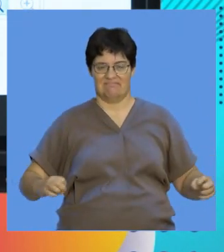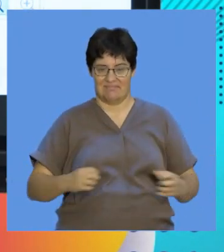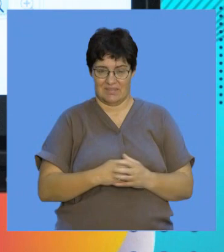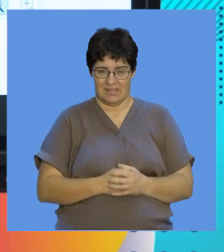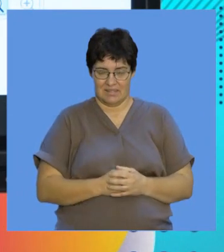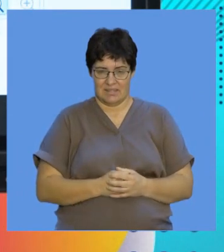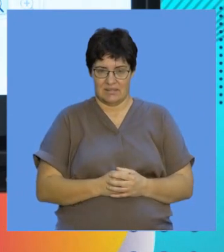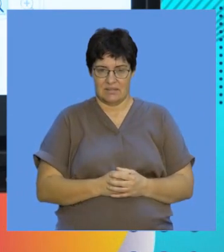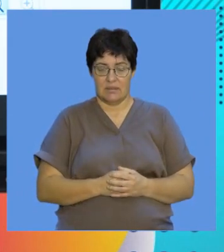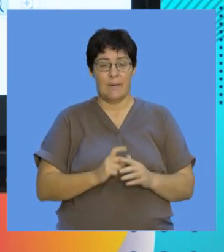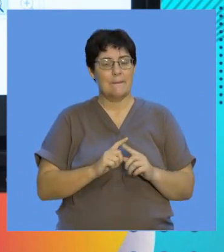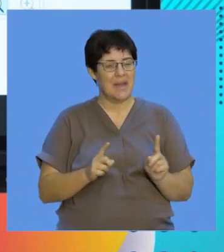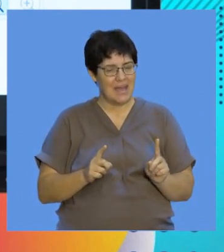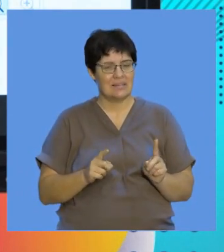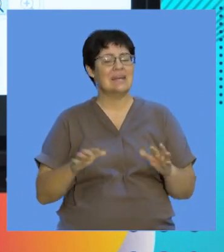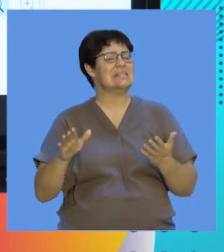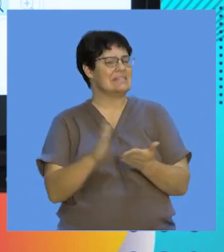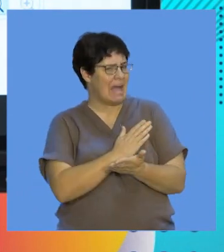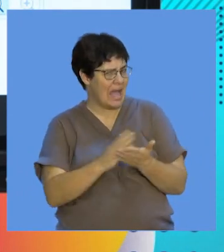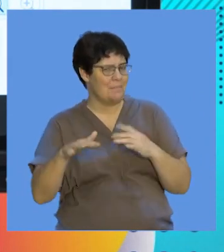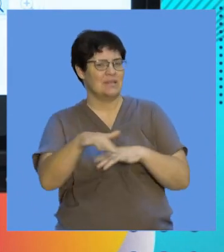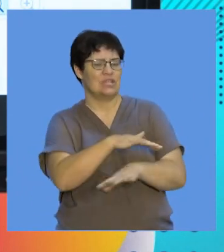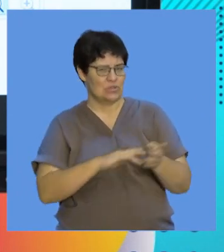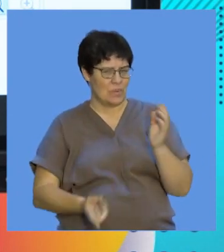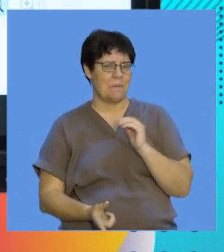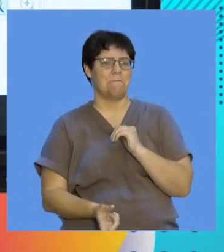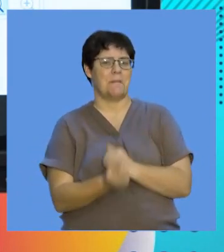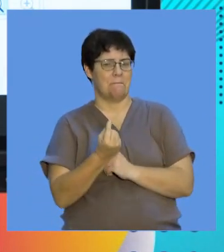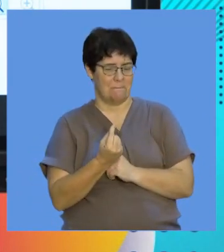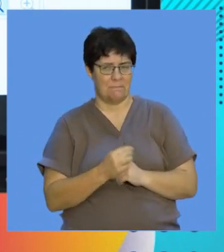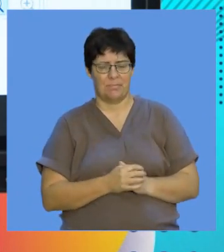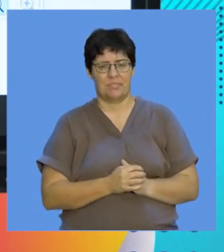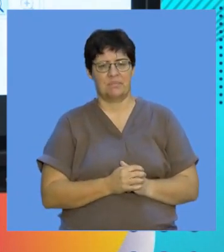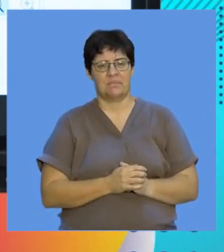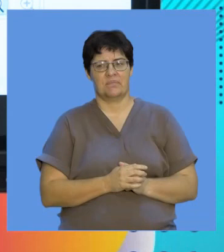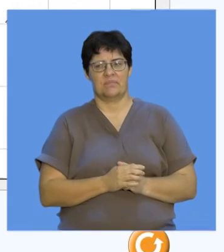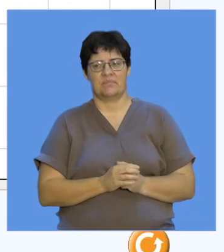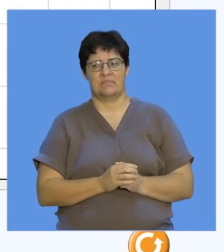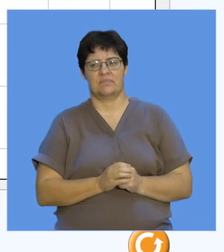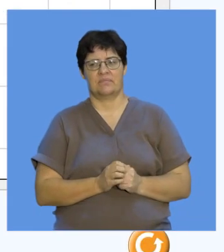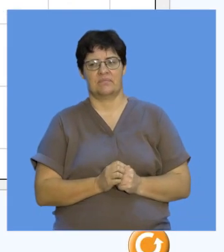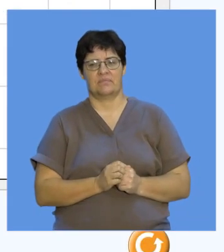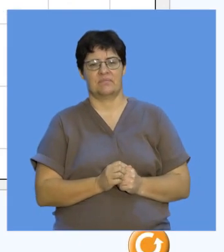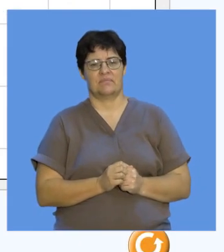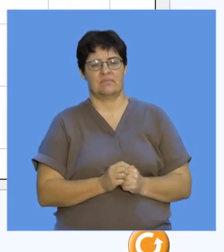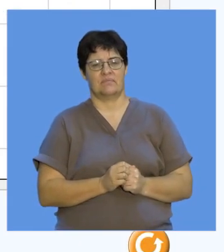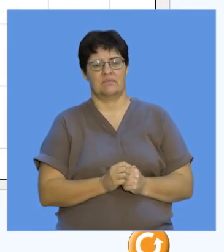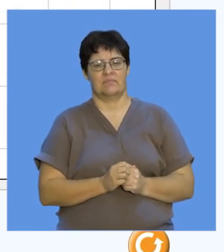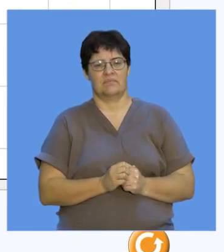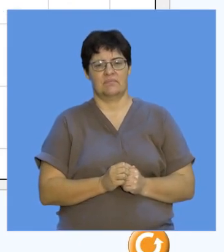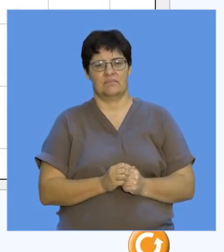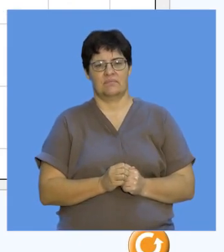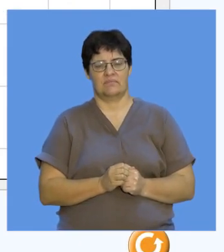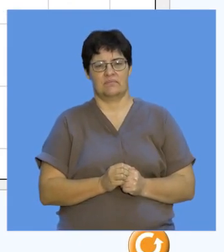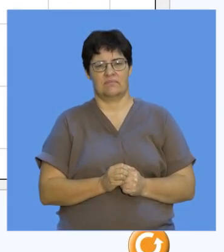we do get situations. So now what I'm going to do is I'm just going to change this here. I'm going to reset, okay?